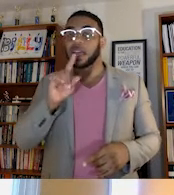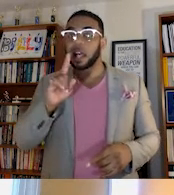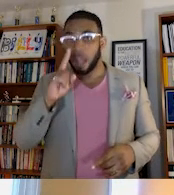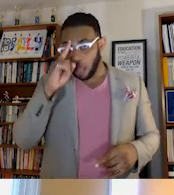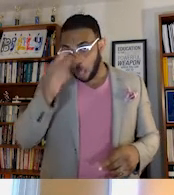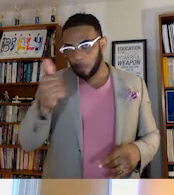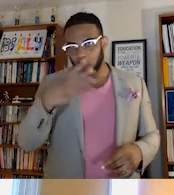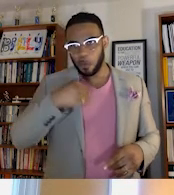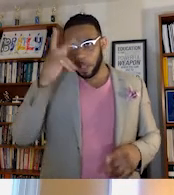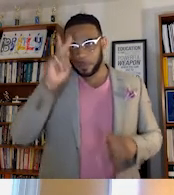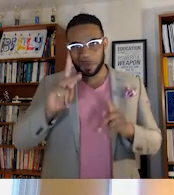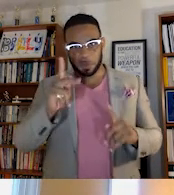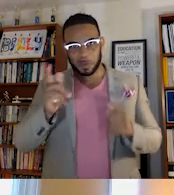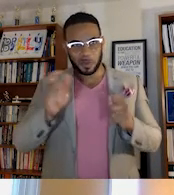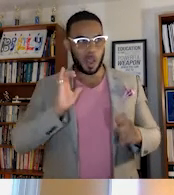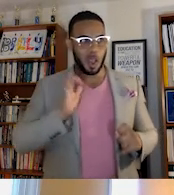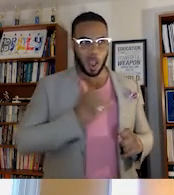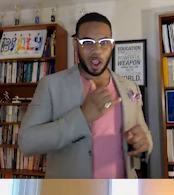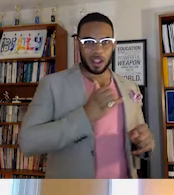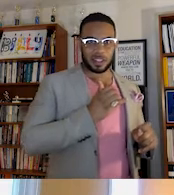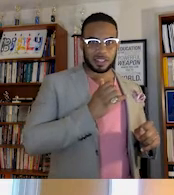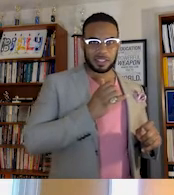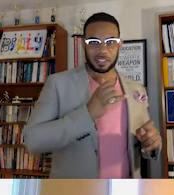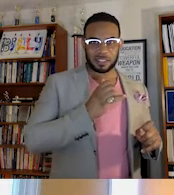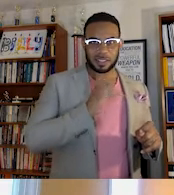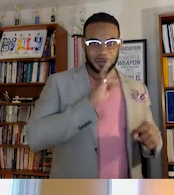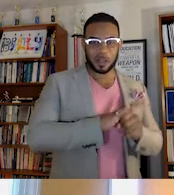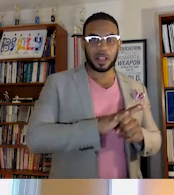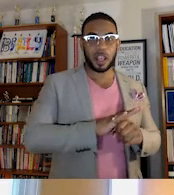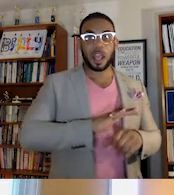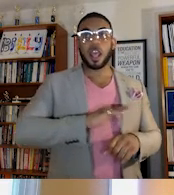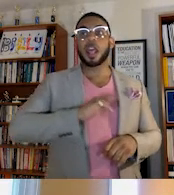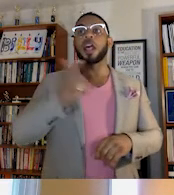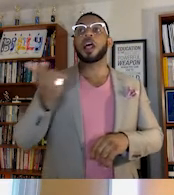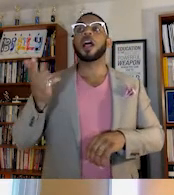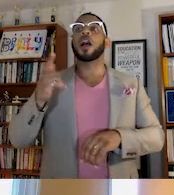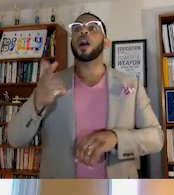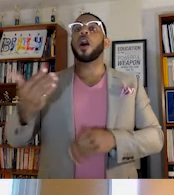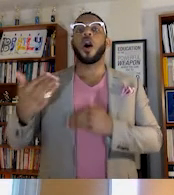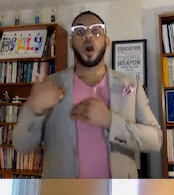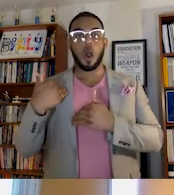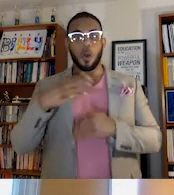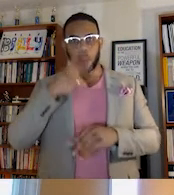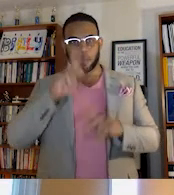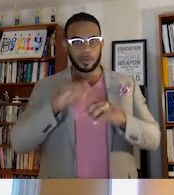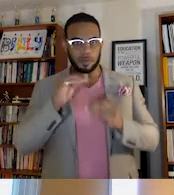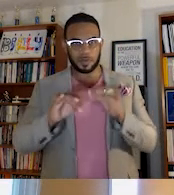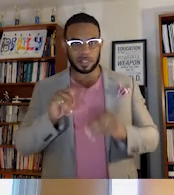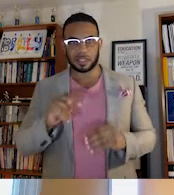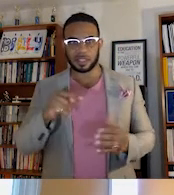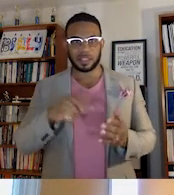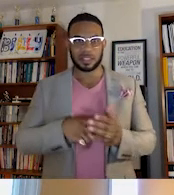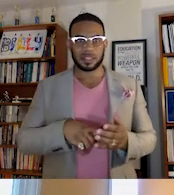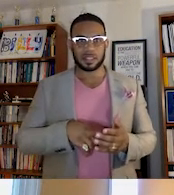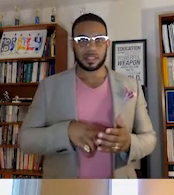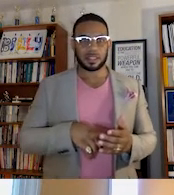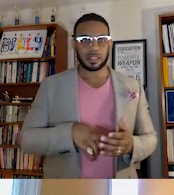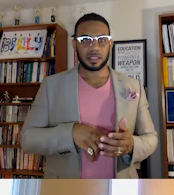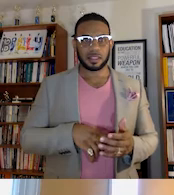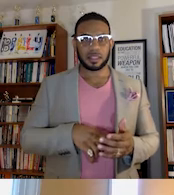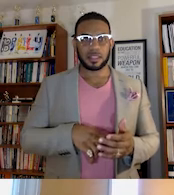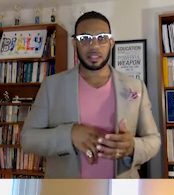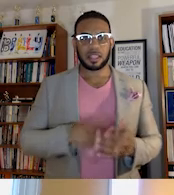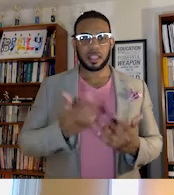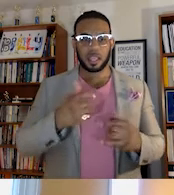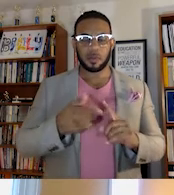up to white folks to fix this. It is on white folks to fix this, right? This